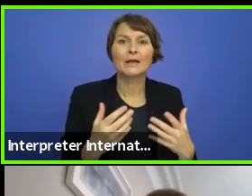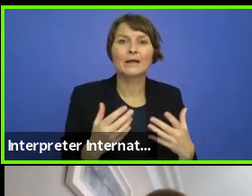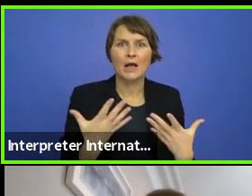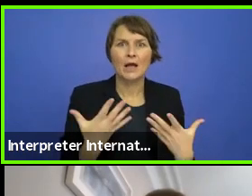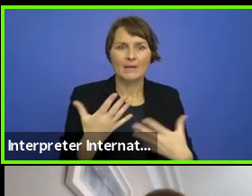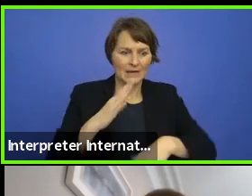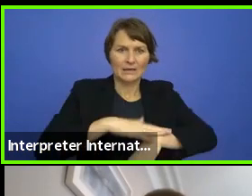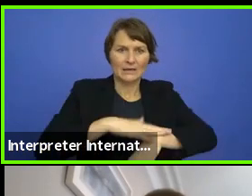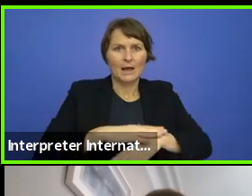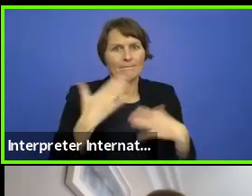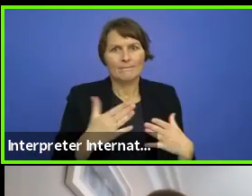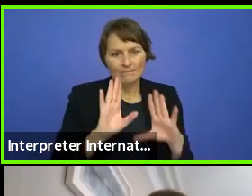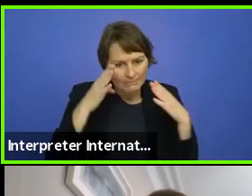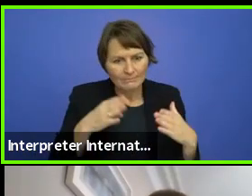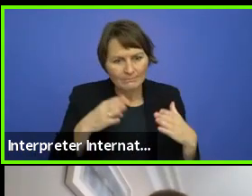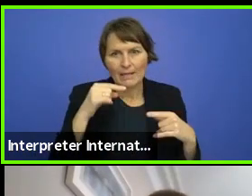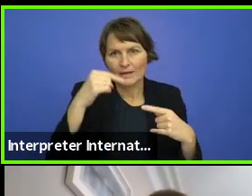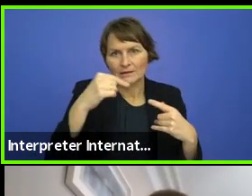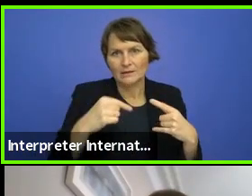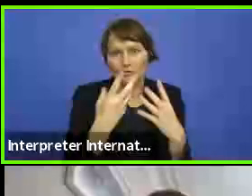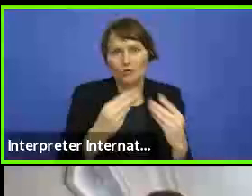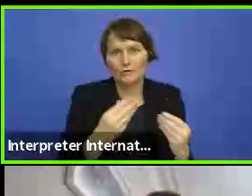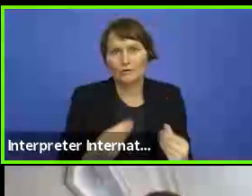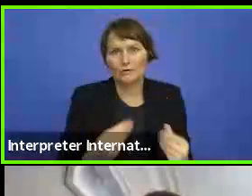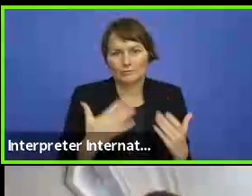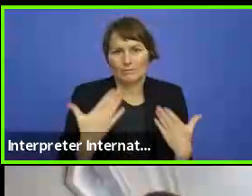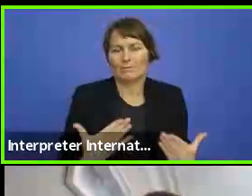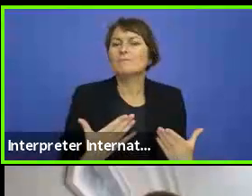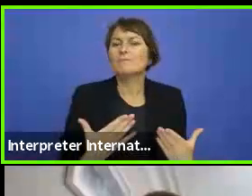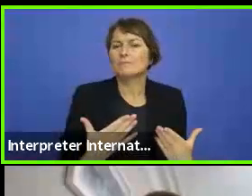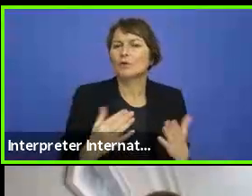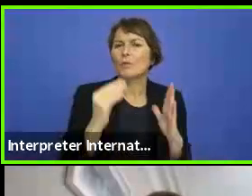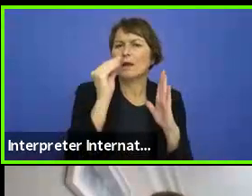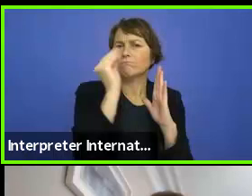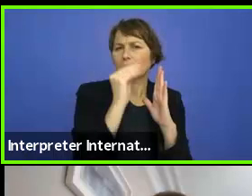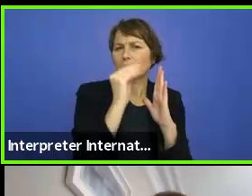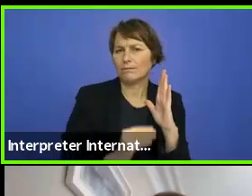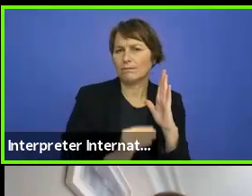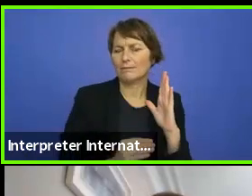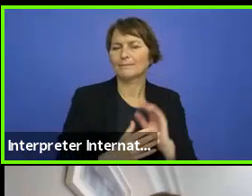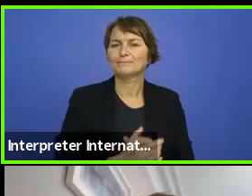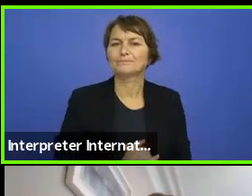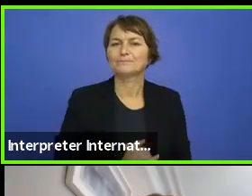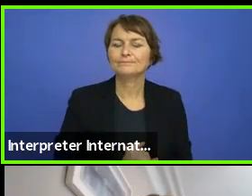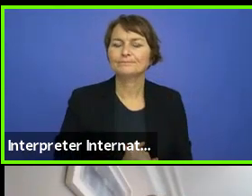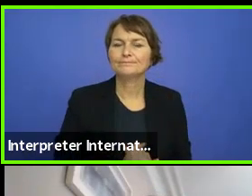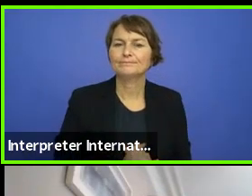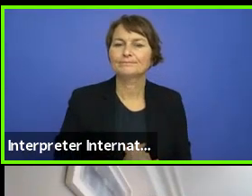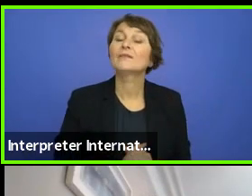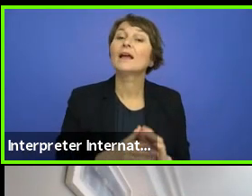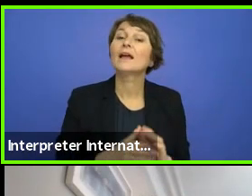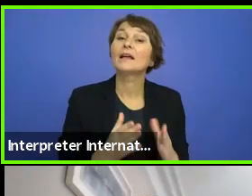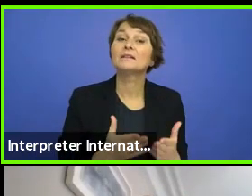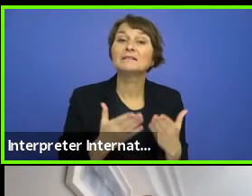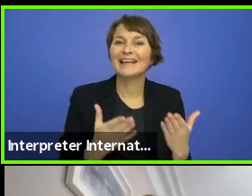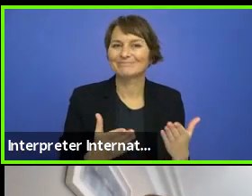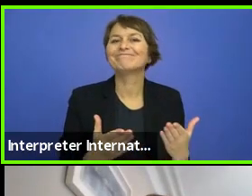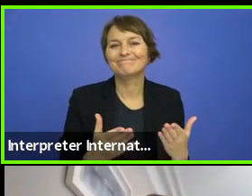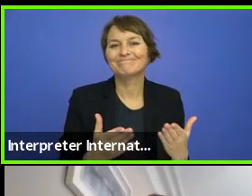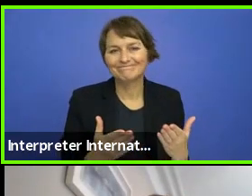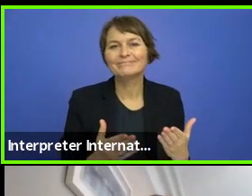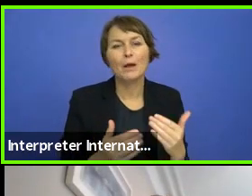worked on. And of course, on the table were the issues of the discontinuities of